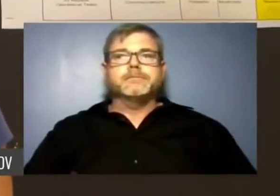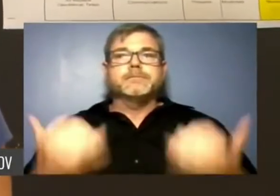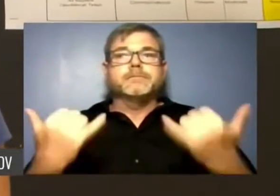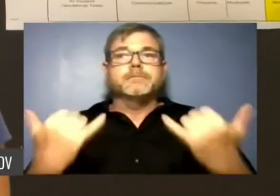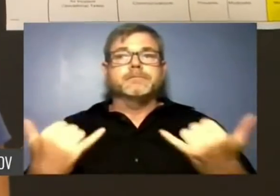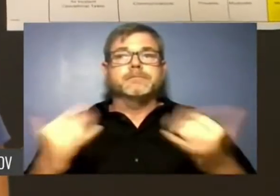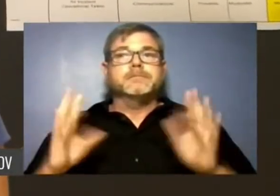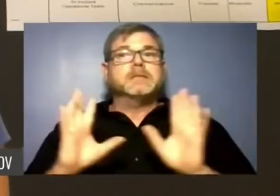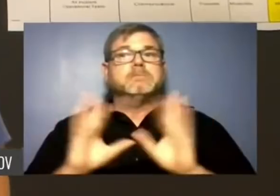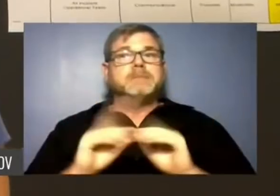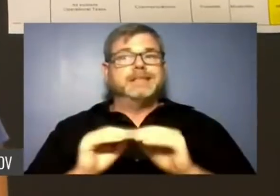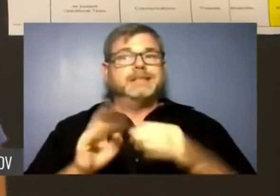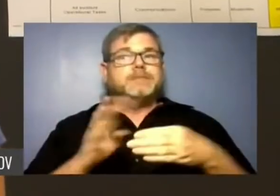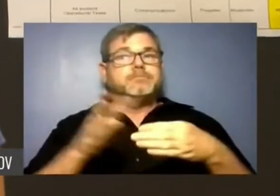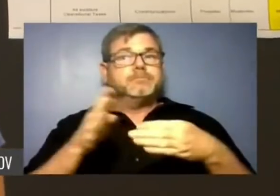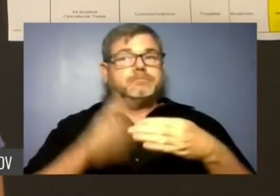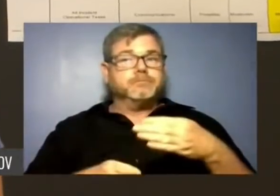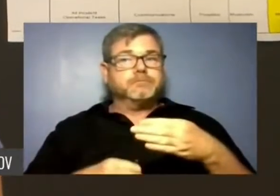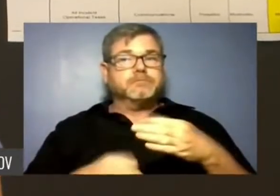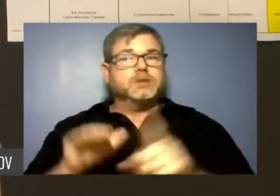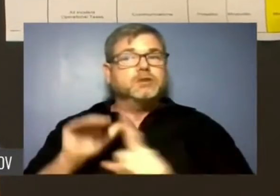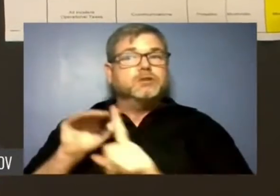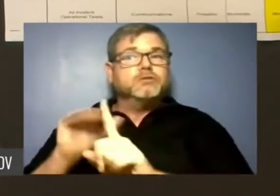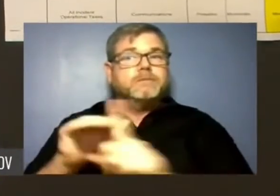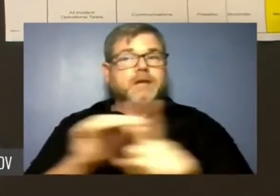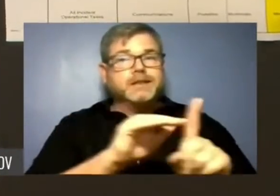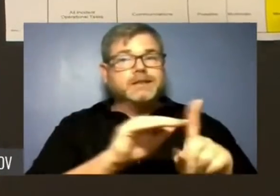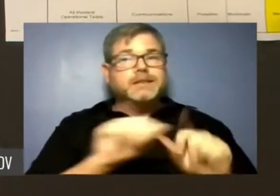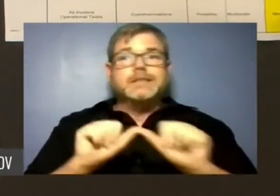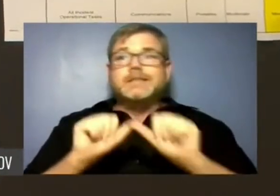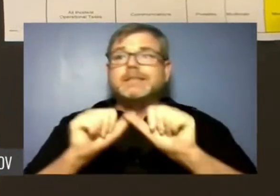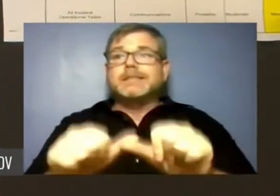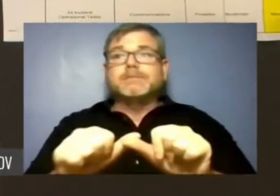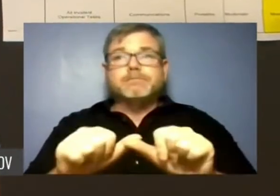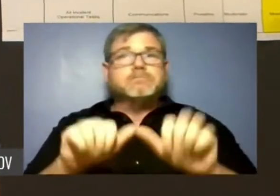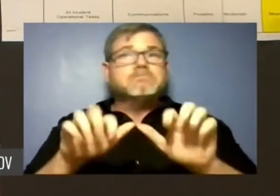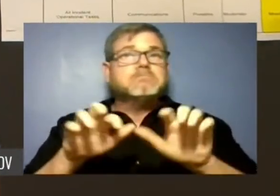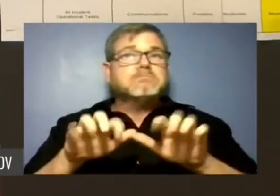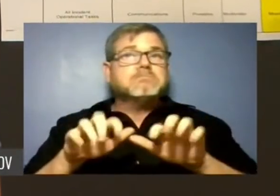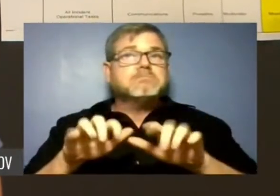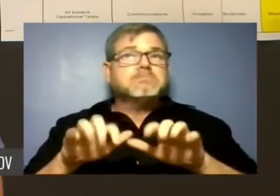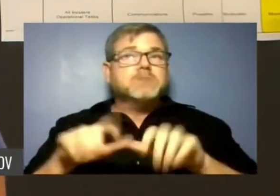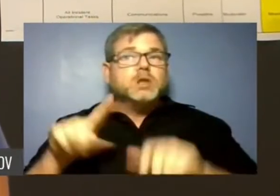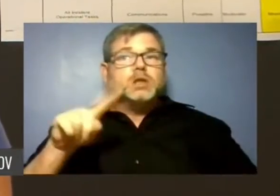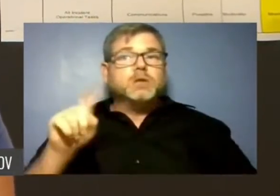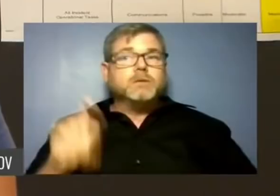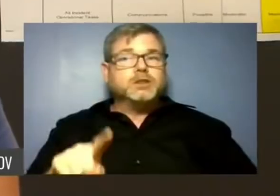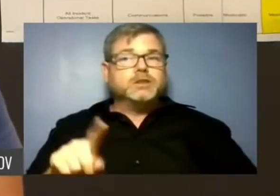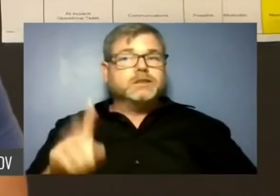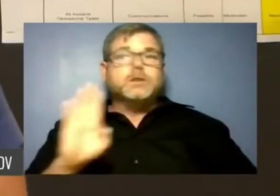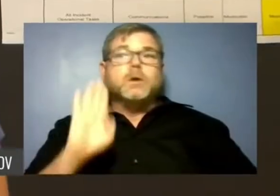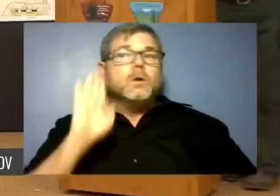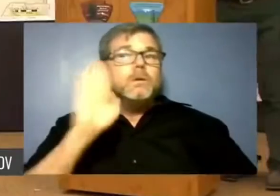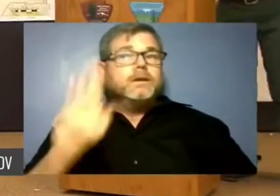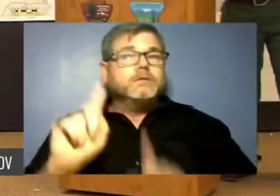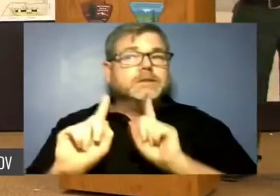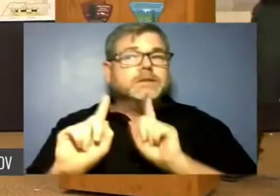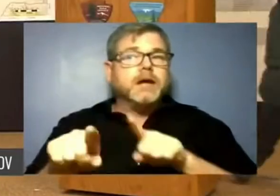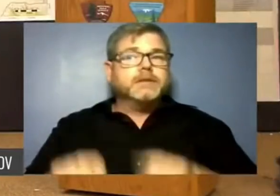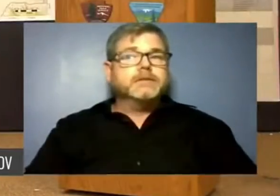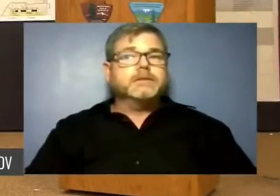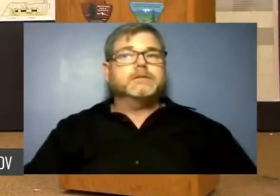can continue to ask questions. We will respond to them this evening. And for closing comments, we have Incident Commander Jerry McGowan.